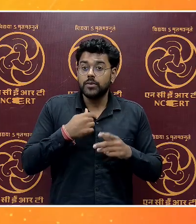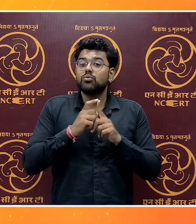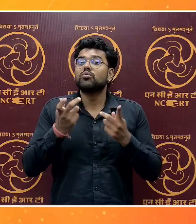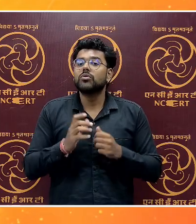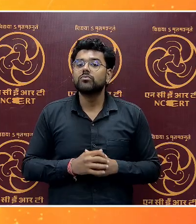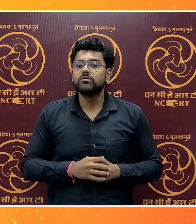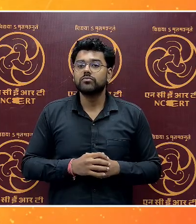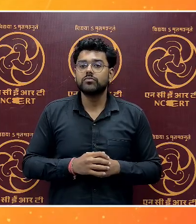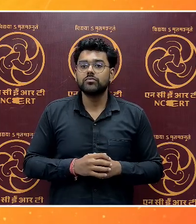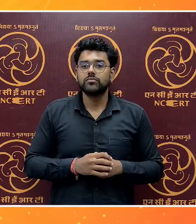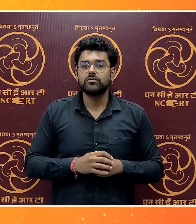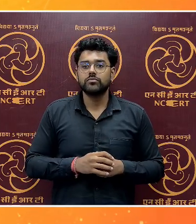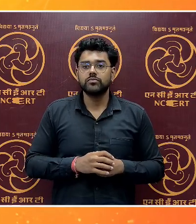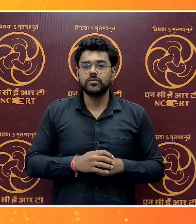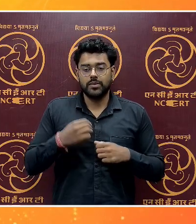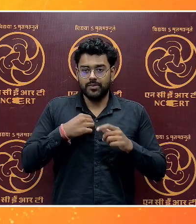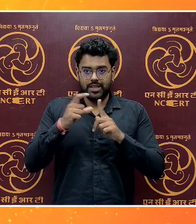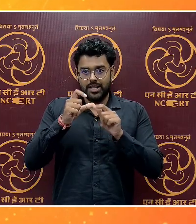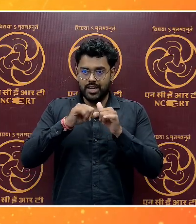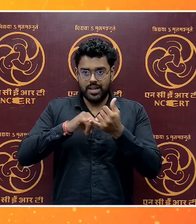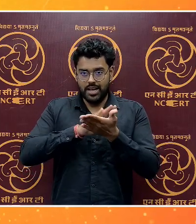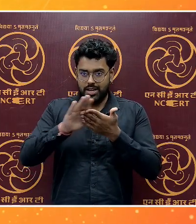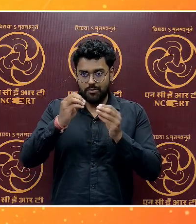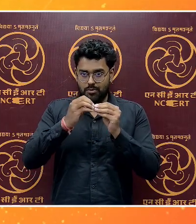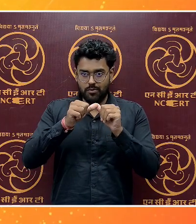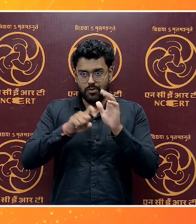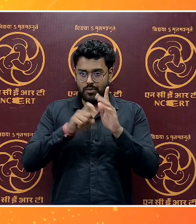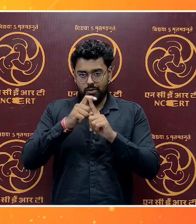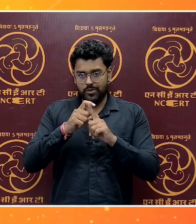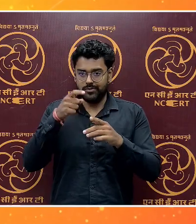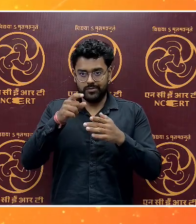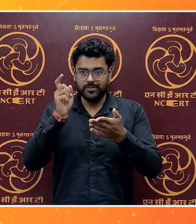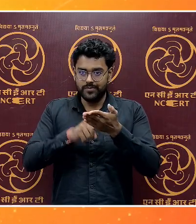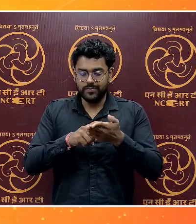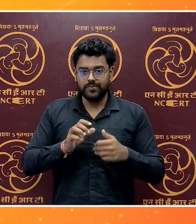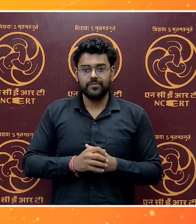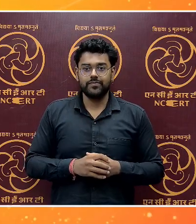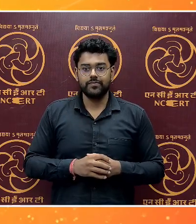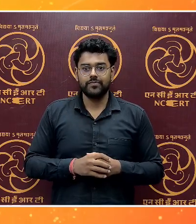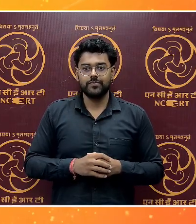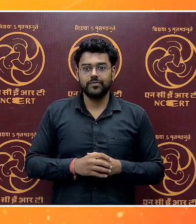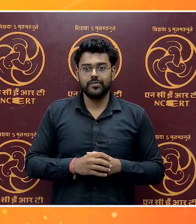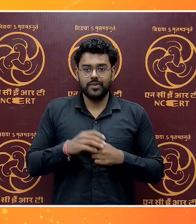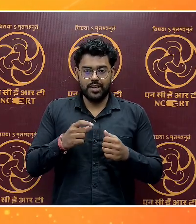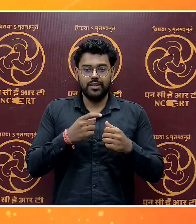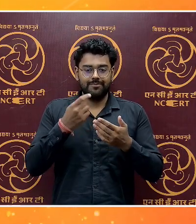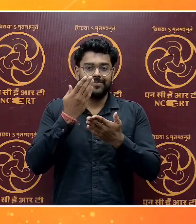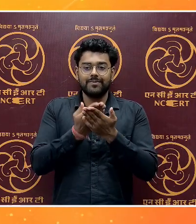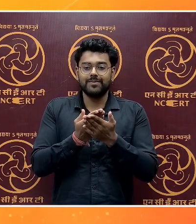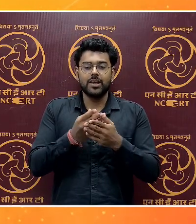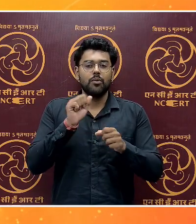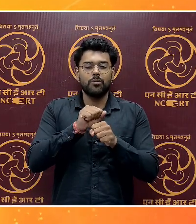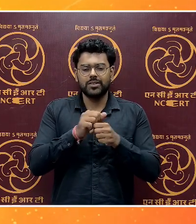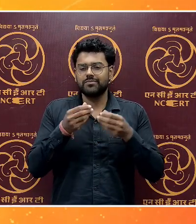to go to the go to the dashboard and press on the manage special educator. Sorry, assign screening, not manage